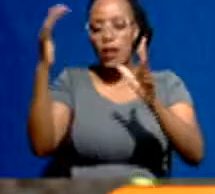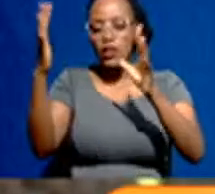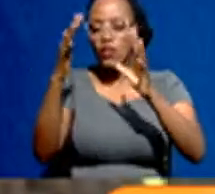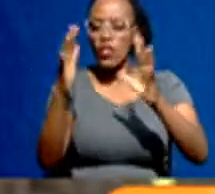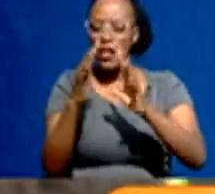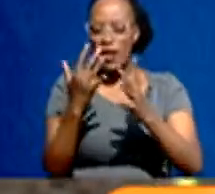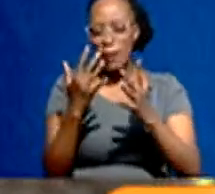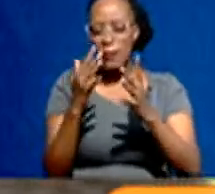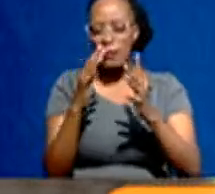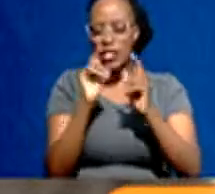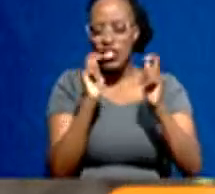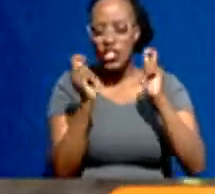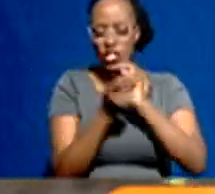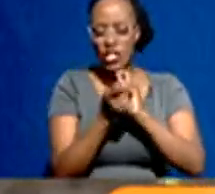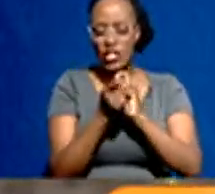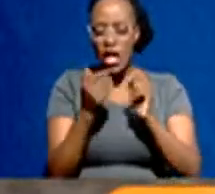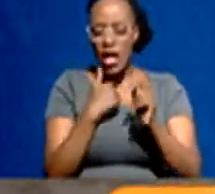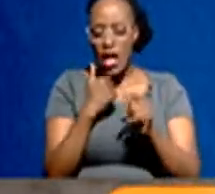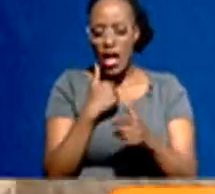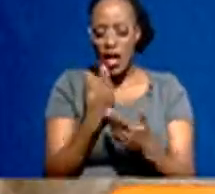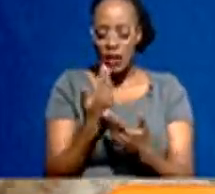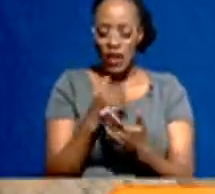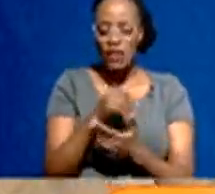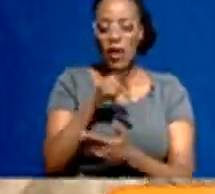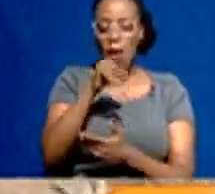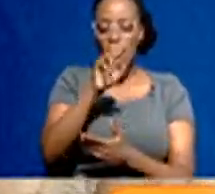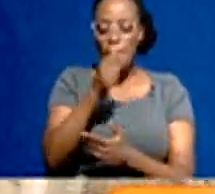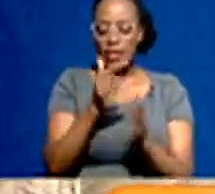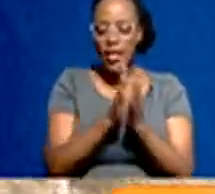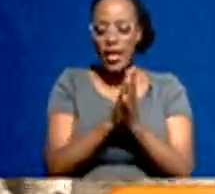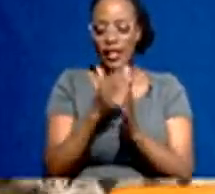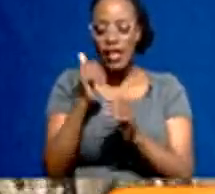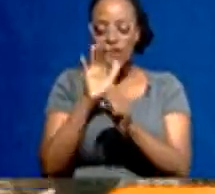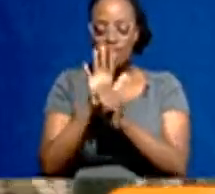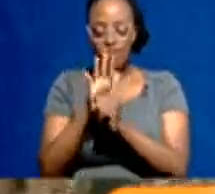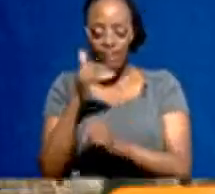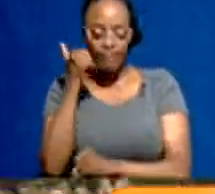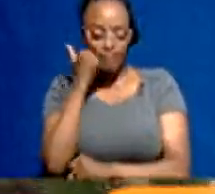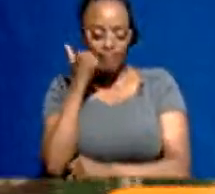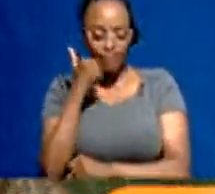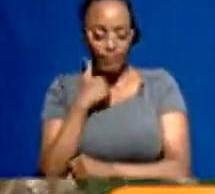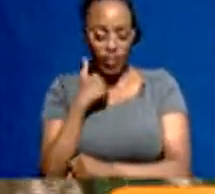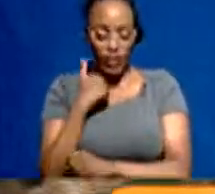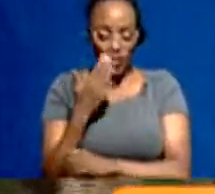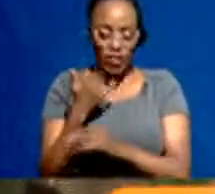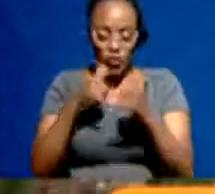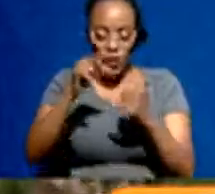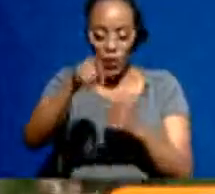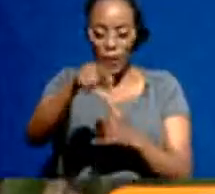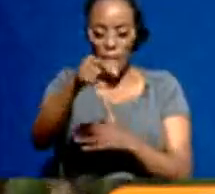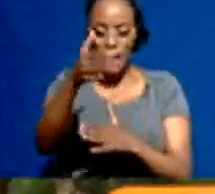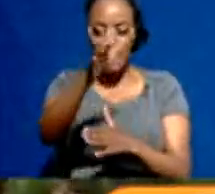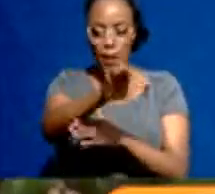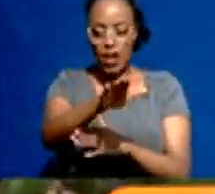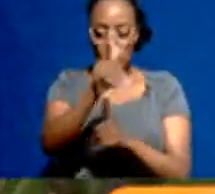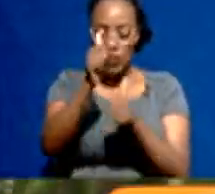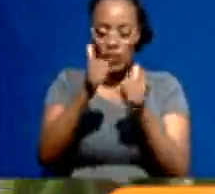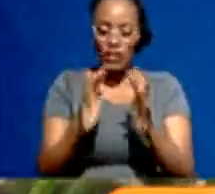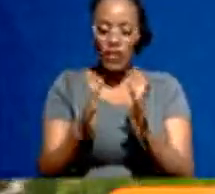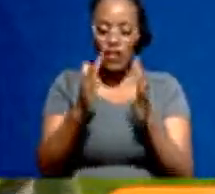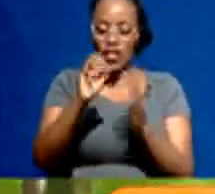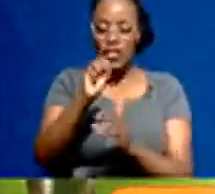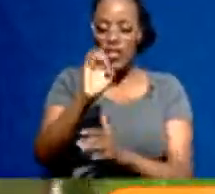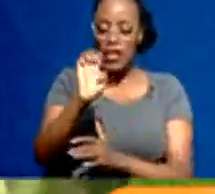see the occurrence of pests and diseases. Another hindrance to mangrove restoration efforts is the ceremonial